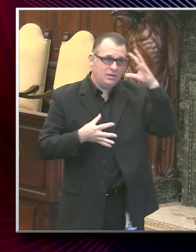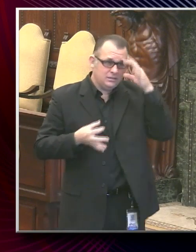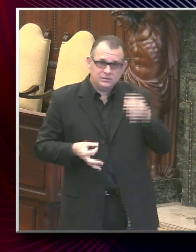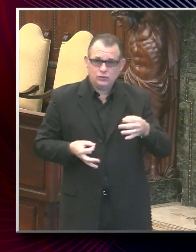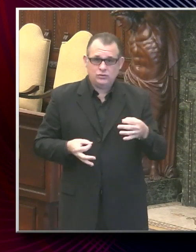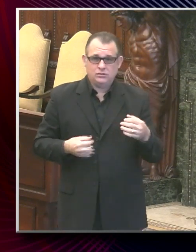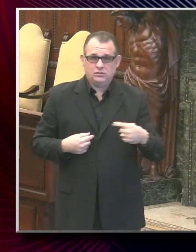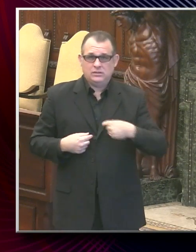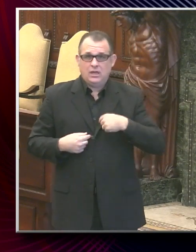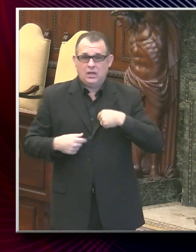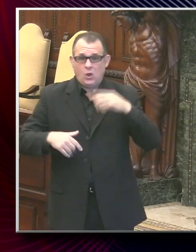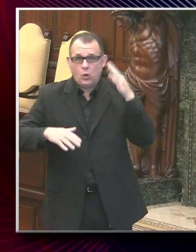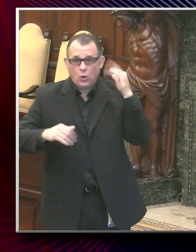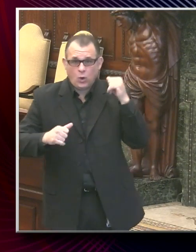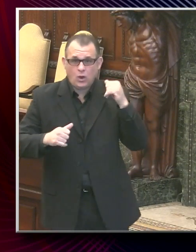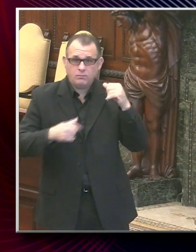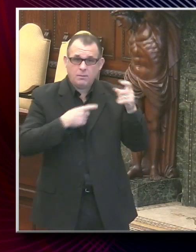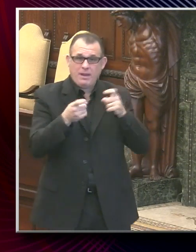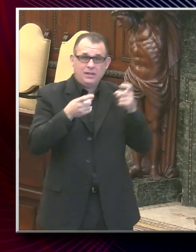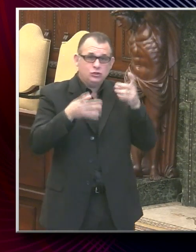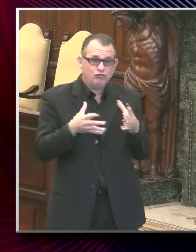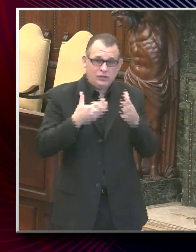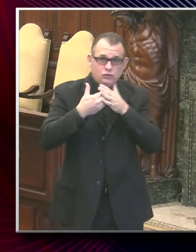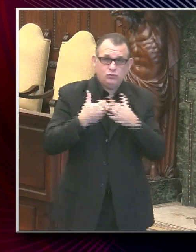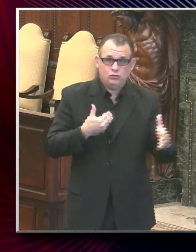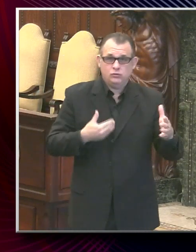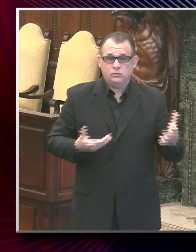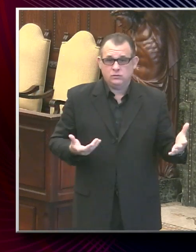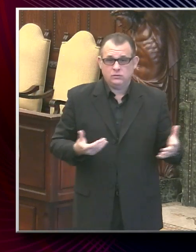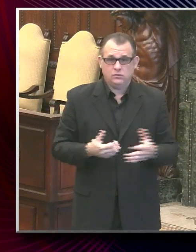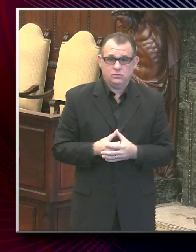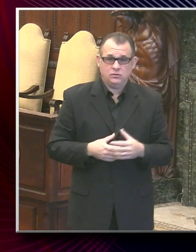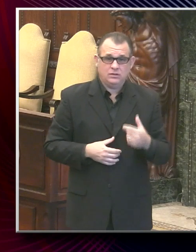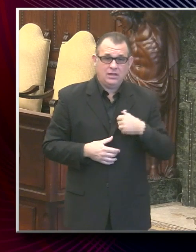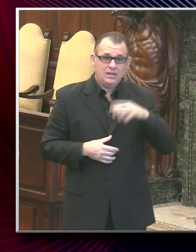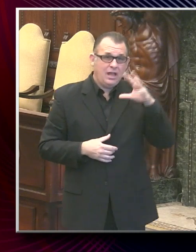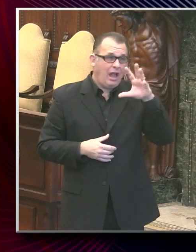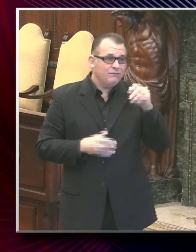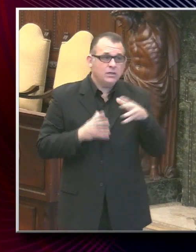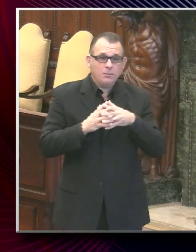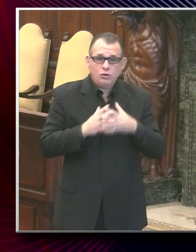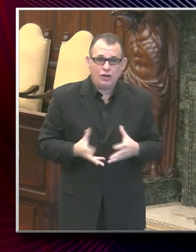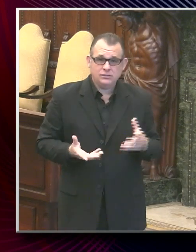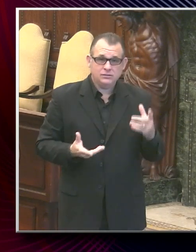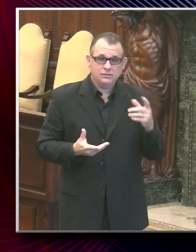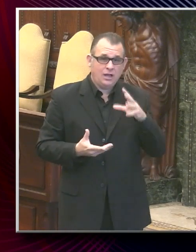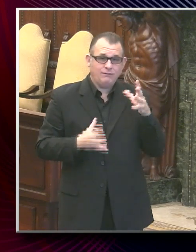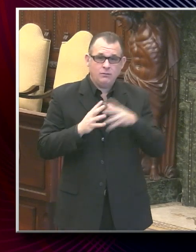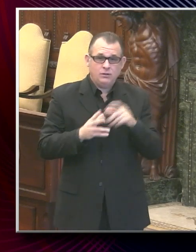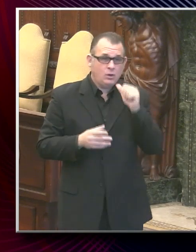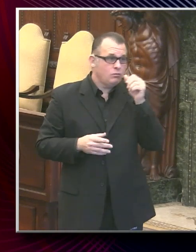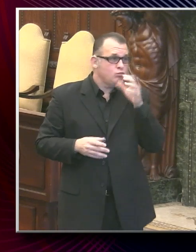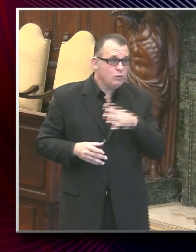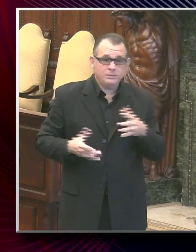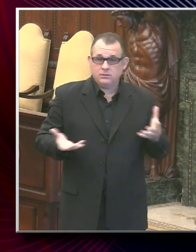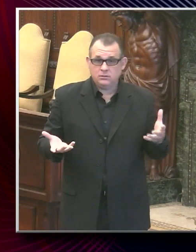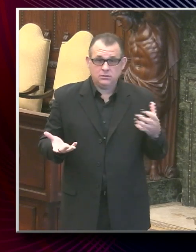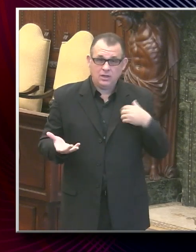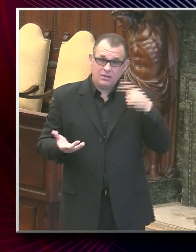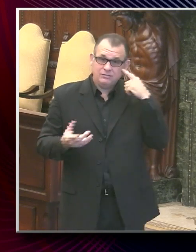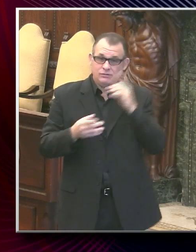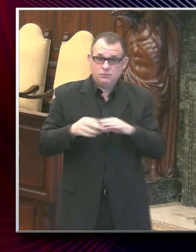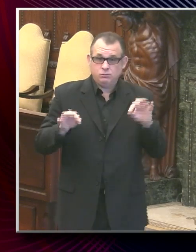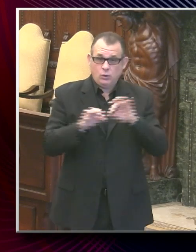next managing director is an African American and maybe even an African American woman, because I think it is important for this